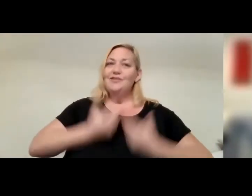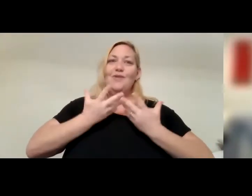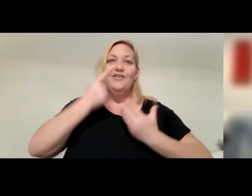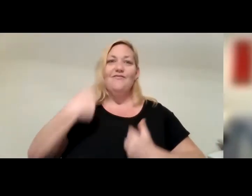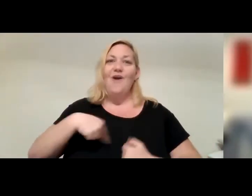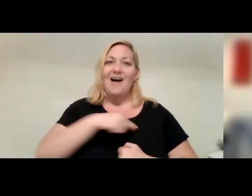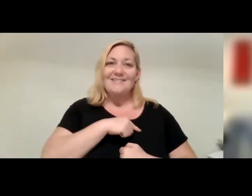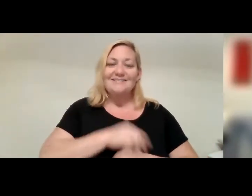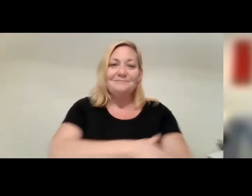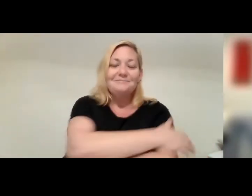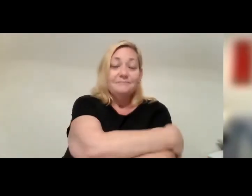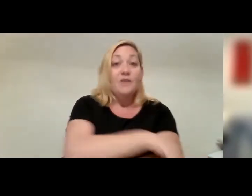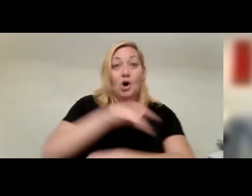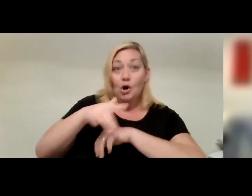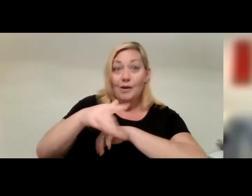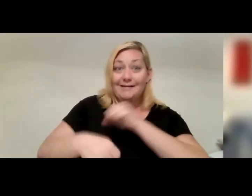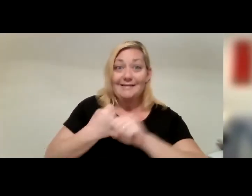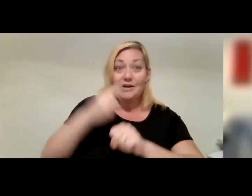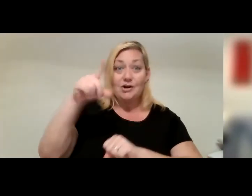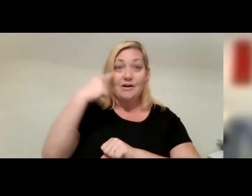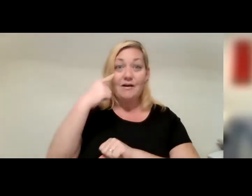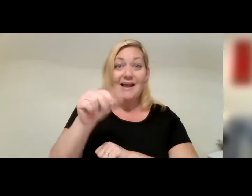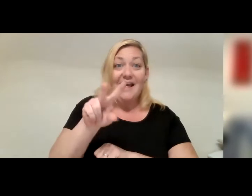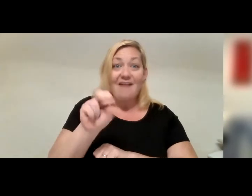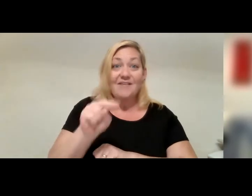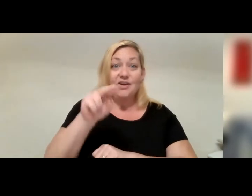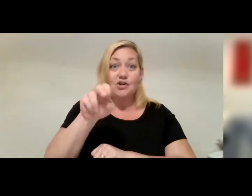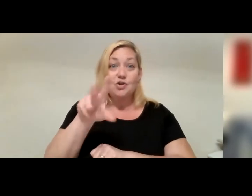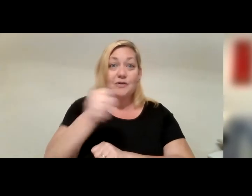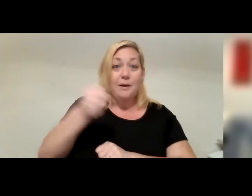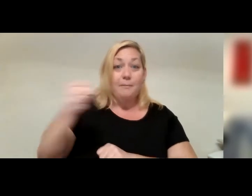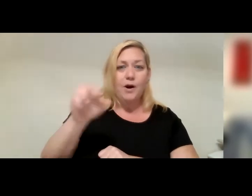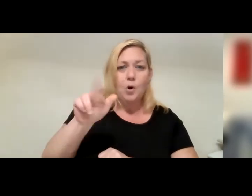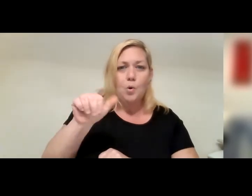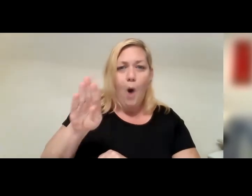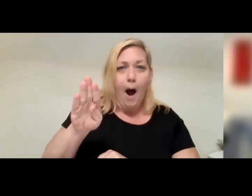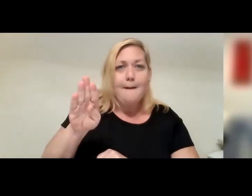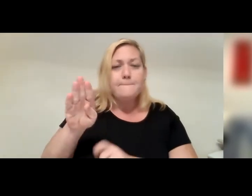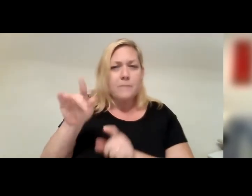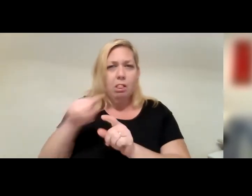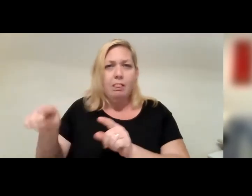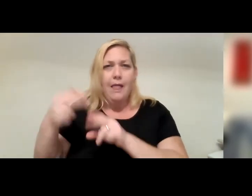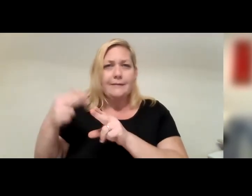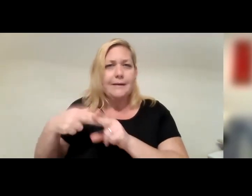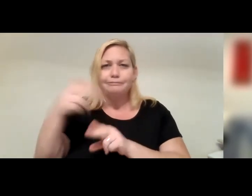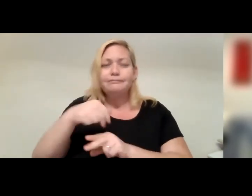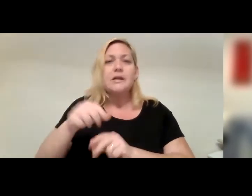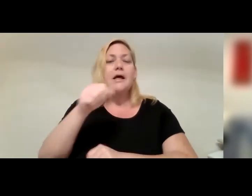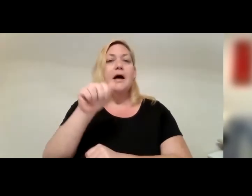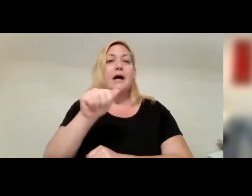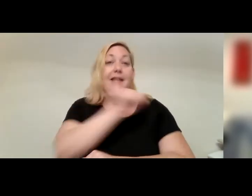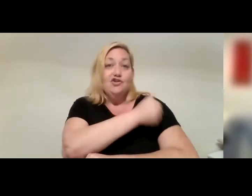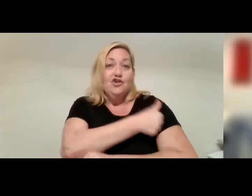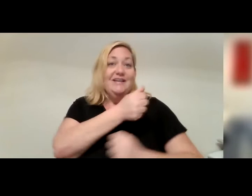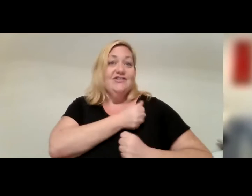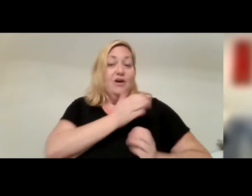of us. Earlier this year, Governor Gavin Newsom appointed Rob Bonta to serve as California's Attorney General. As a Filipino